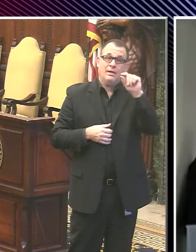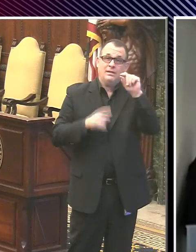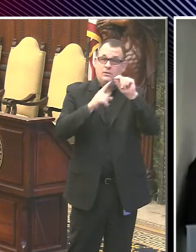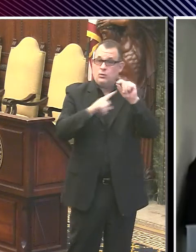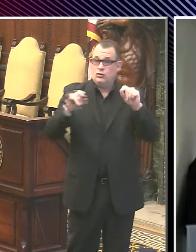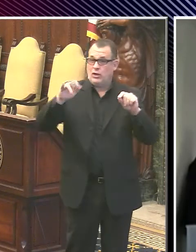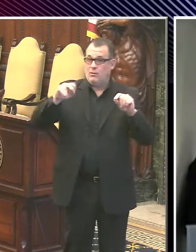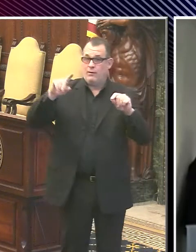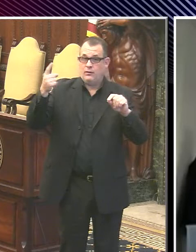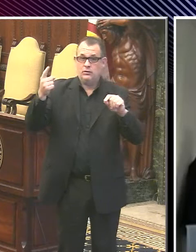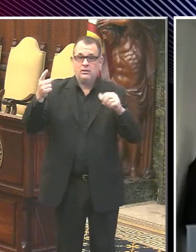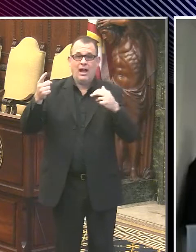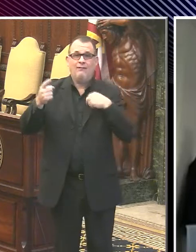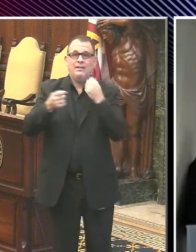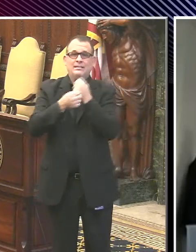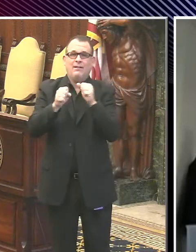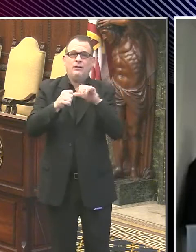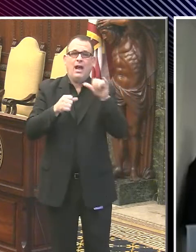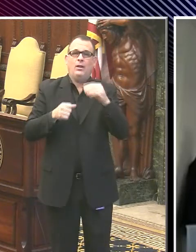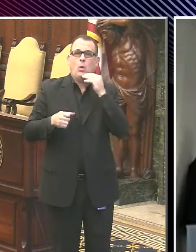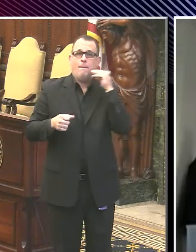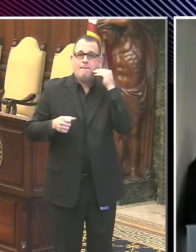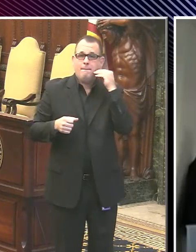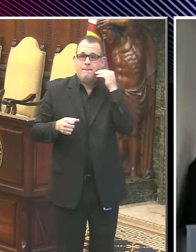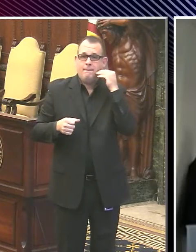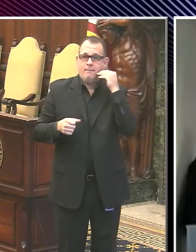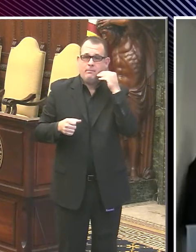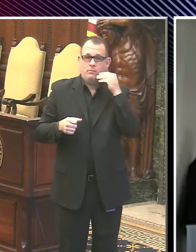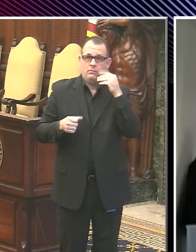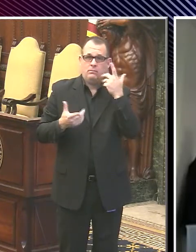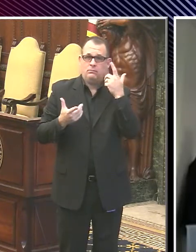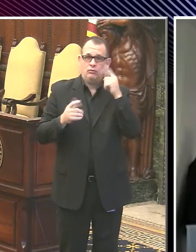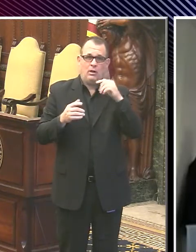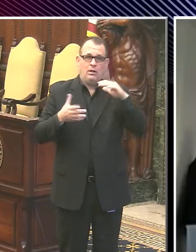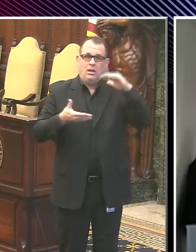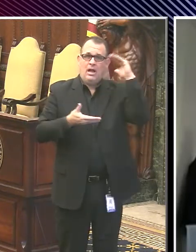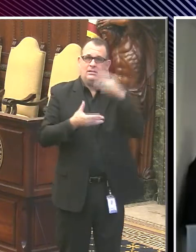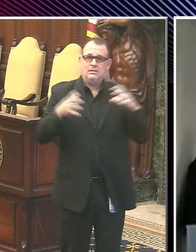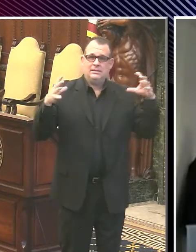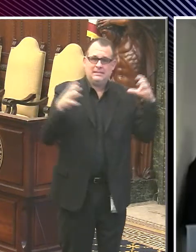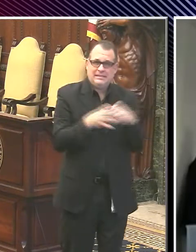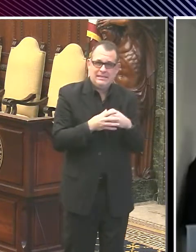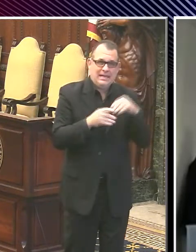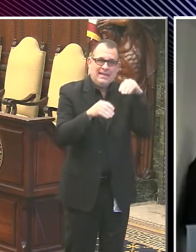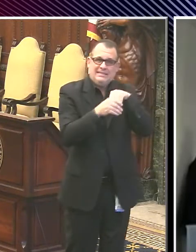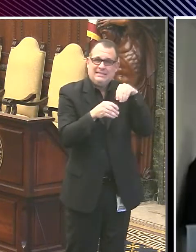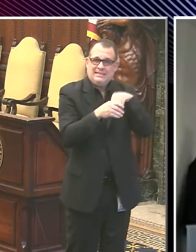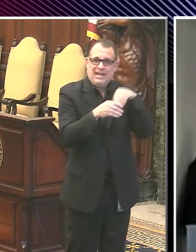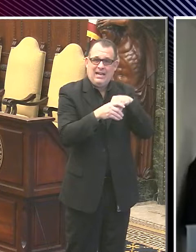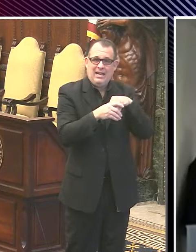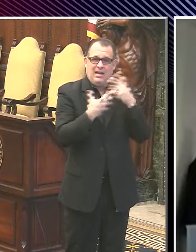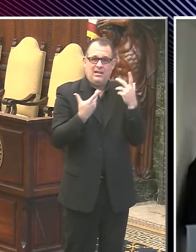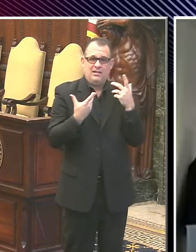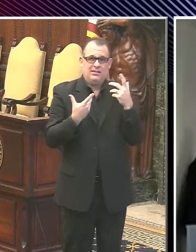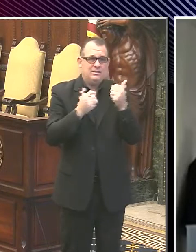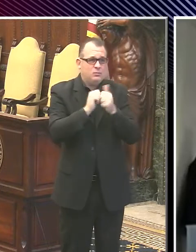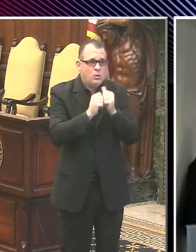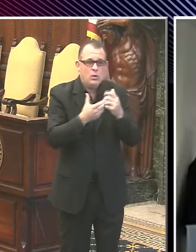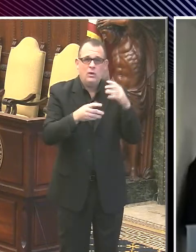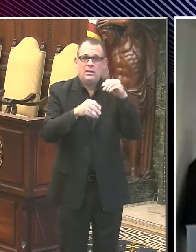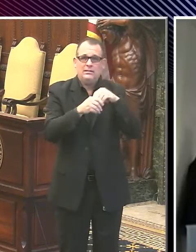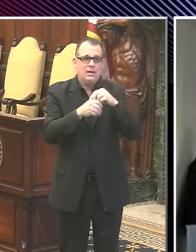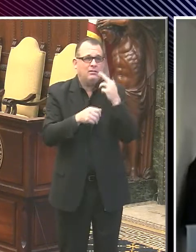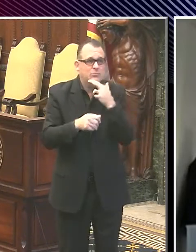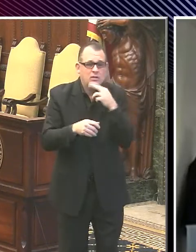Remind people that means no indoor gatherings, no indoor dining, no indoor sports, no indoor gyms, museums,